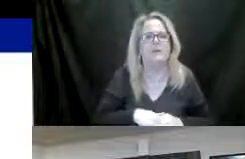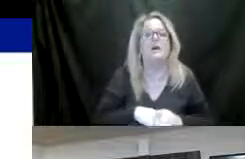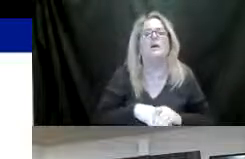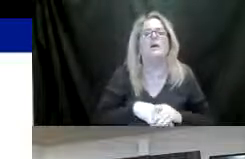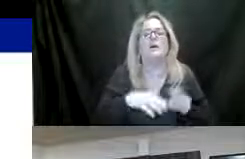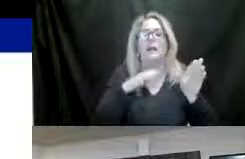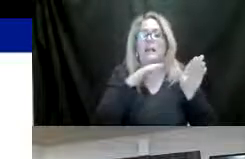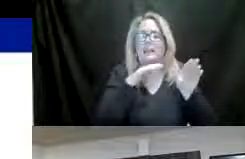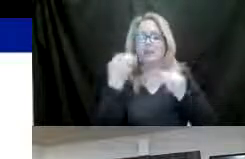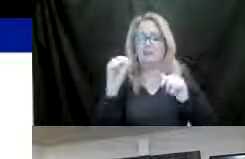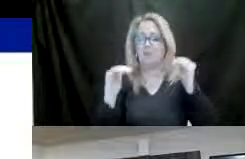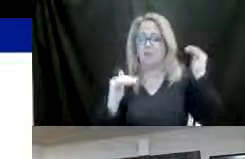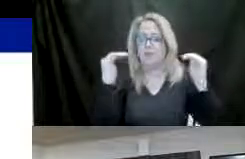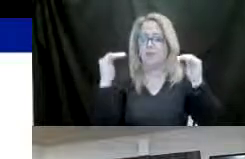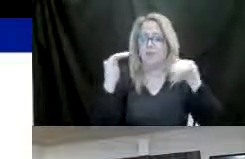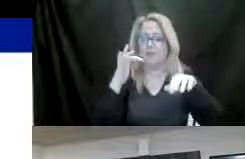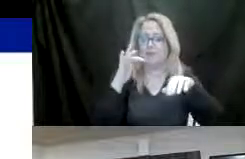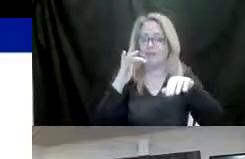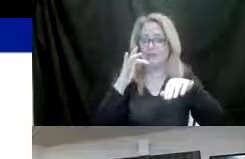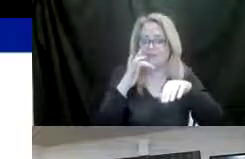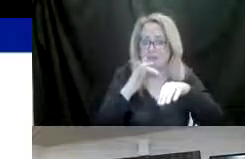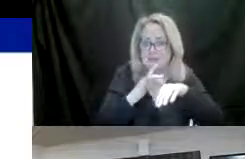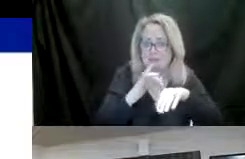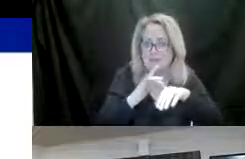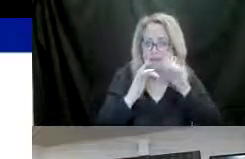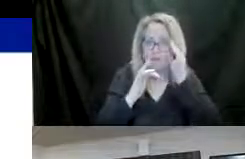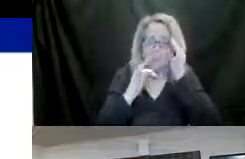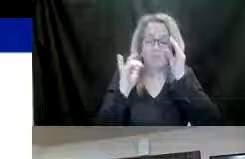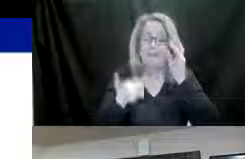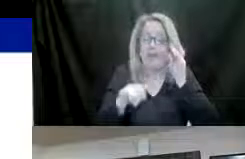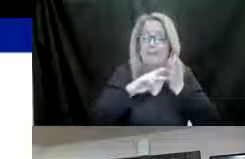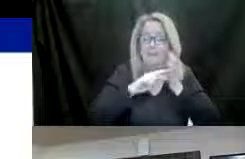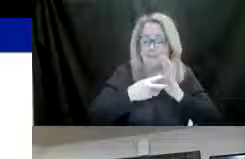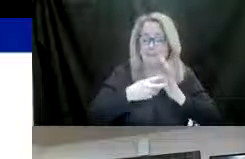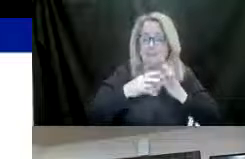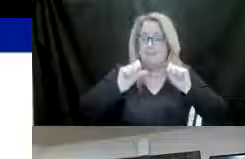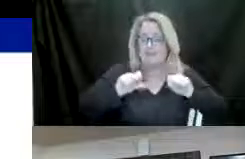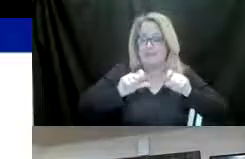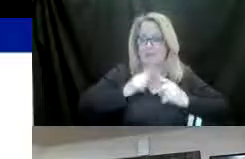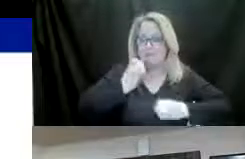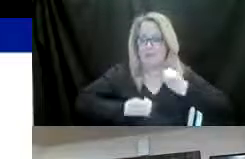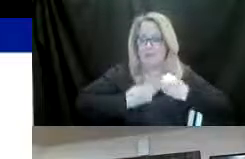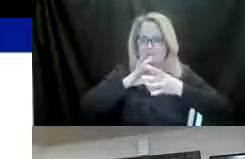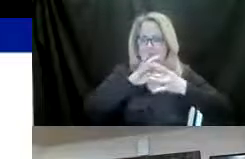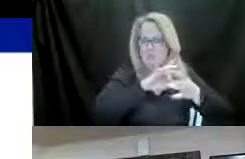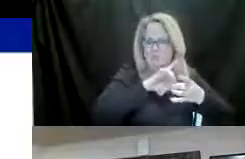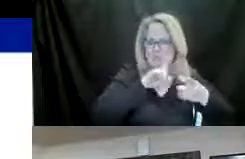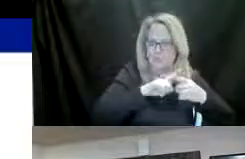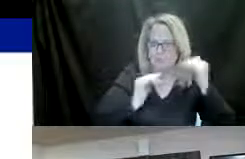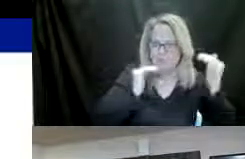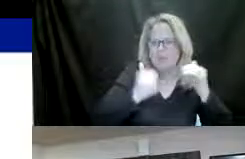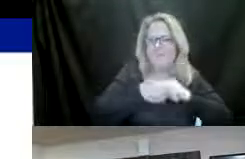with the ability to attach emotionally to a significant adult. And usually that starts out with parents or